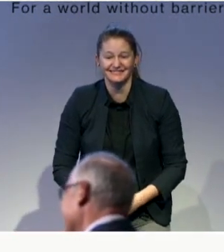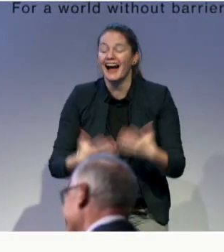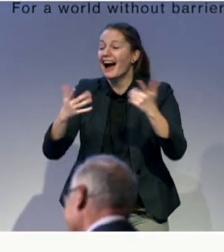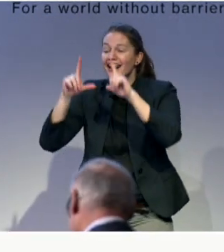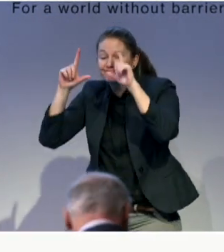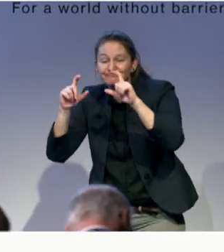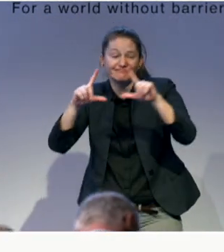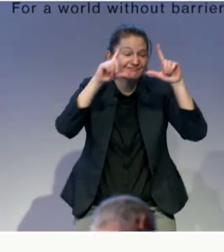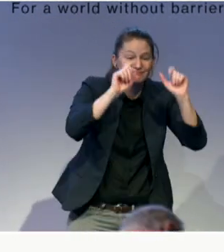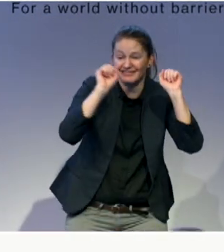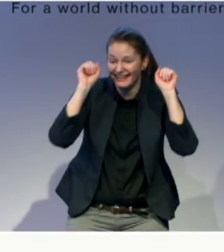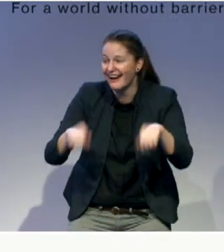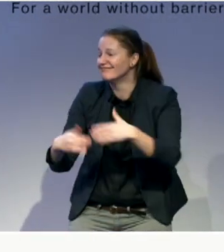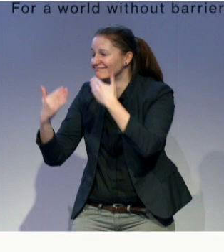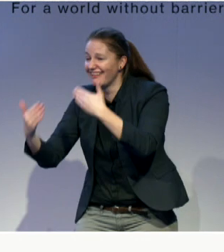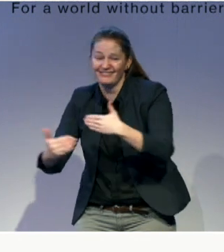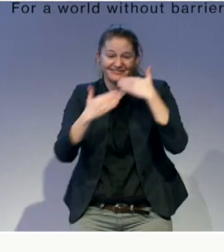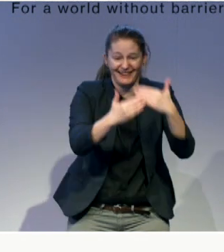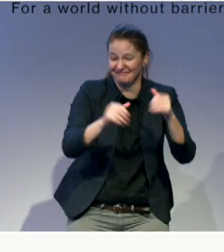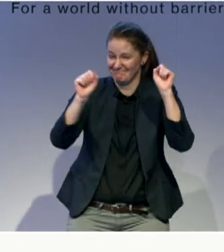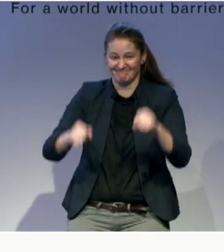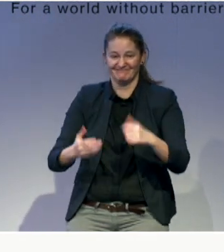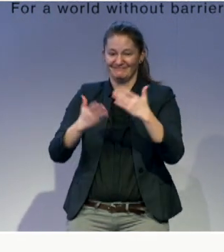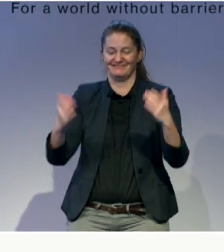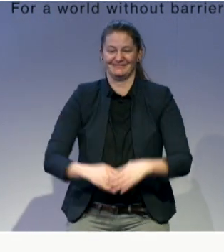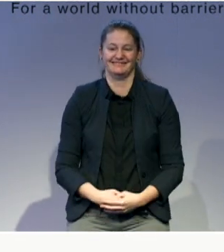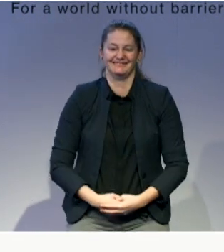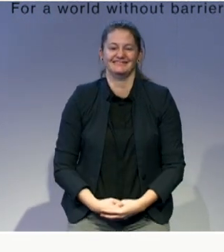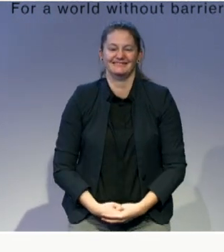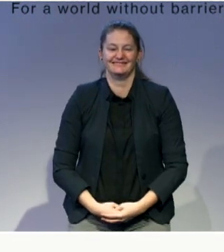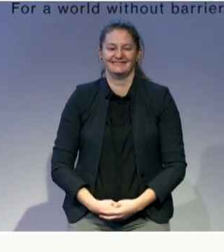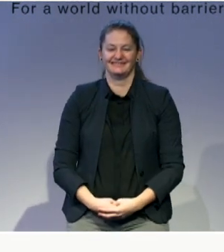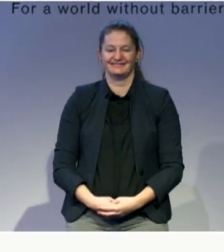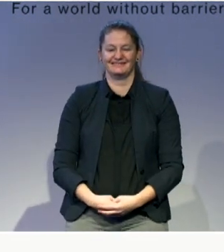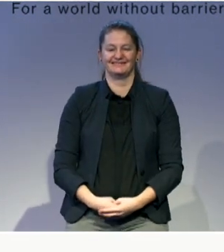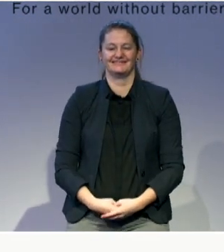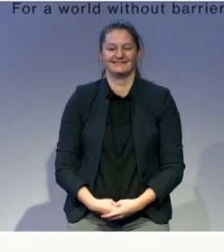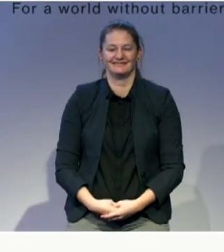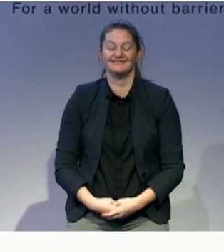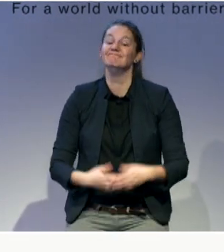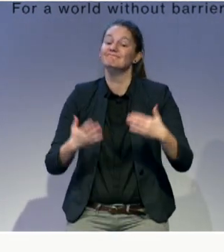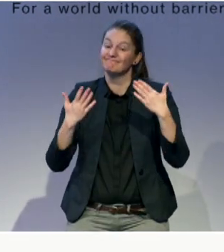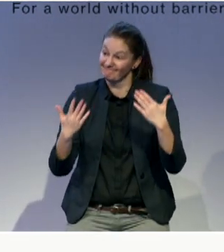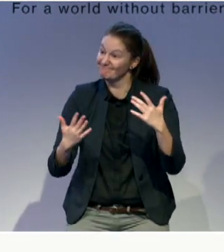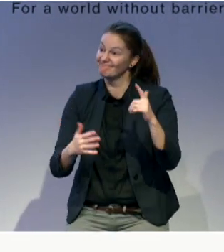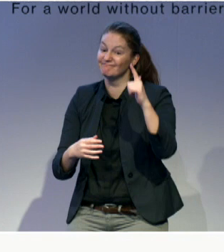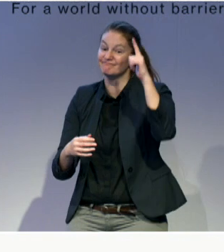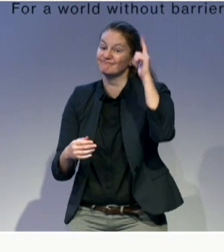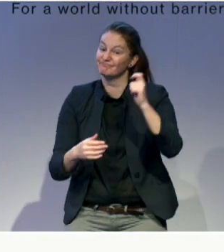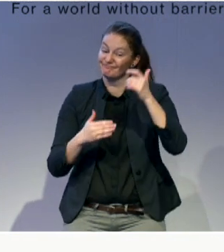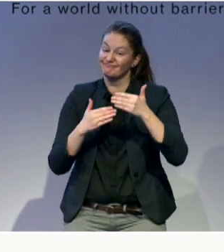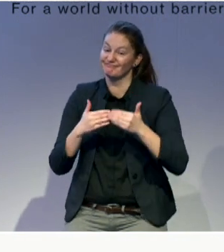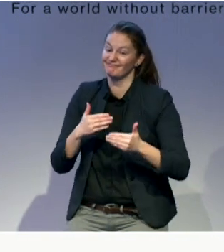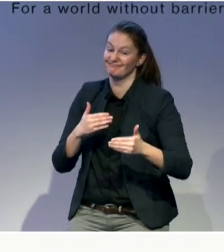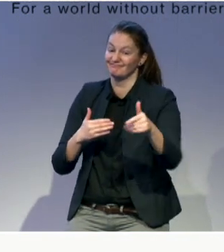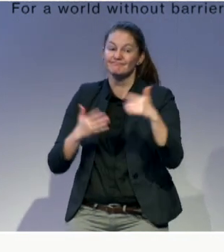Okay, so we're going to kick off. I'm going to give you the night, and this is how we're going to work it. We have 4